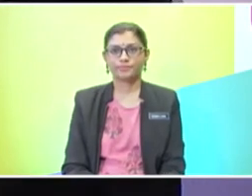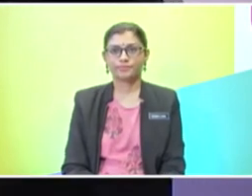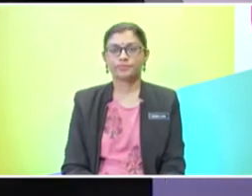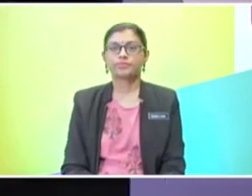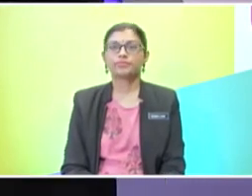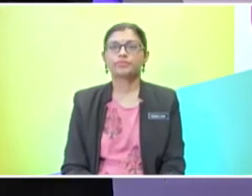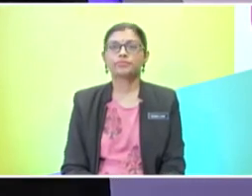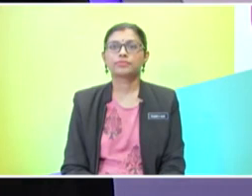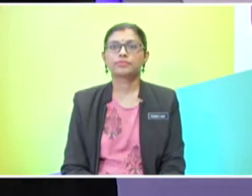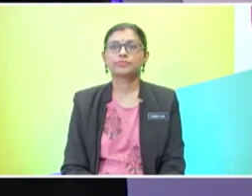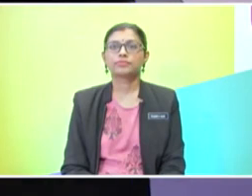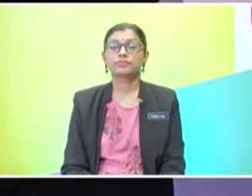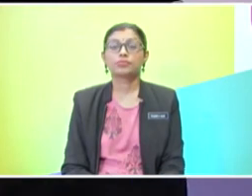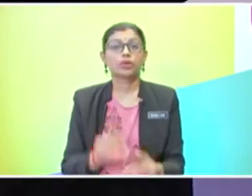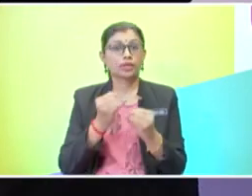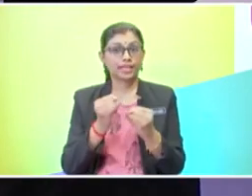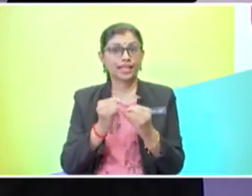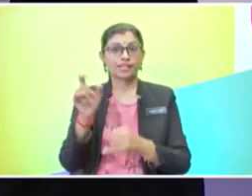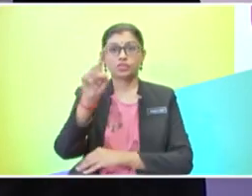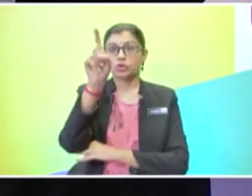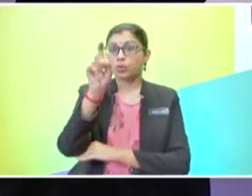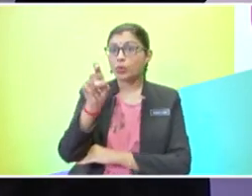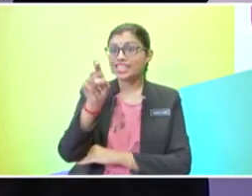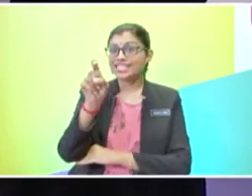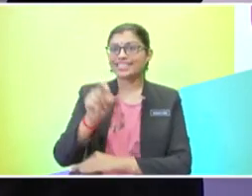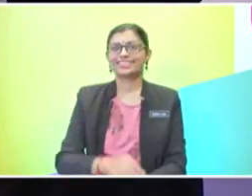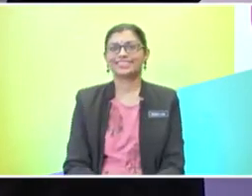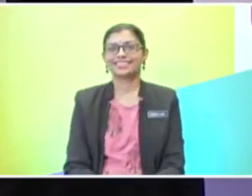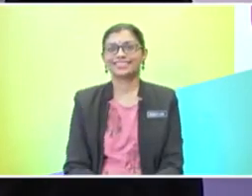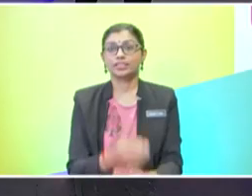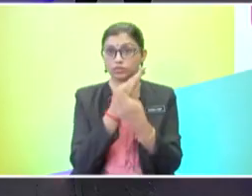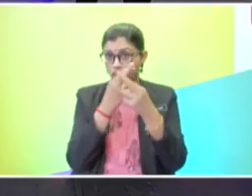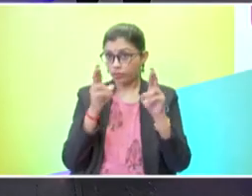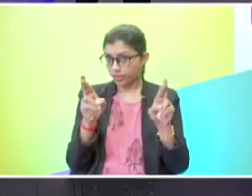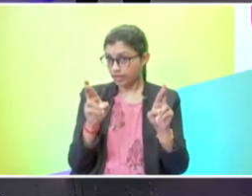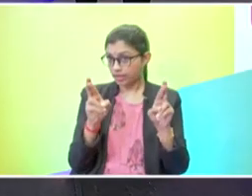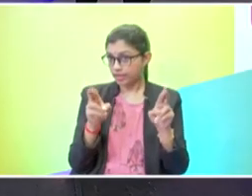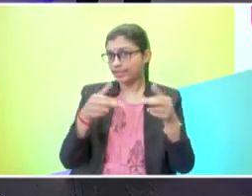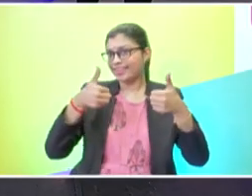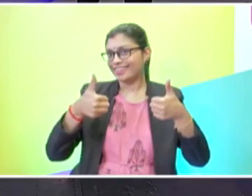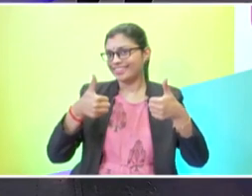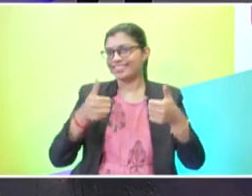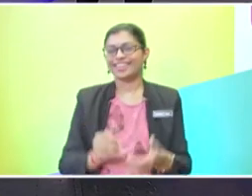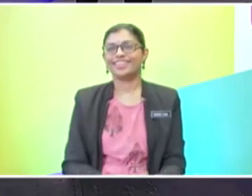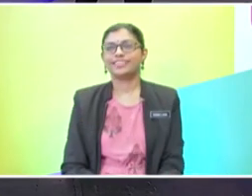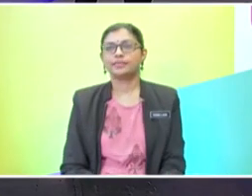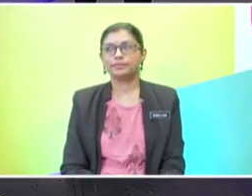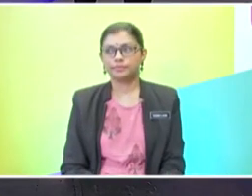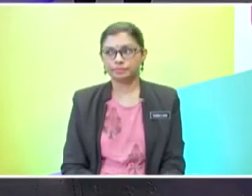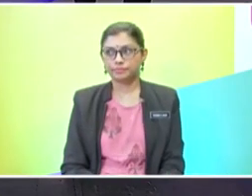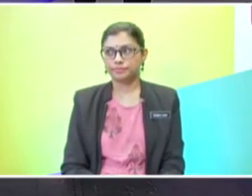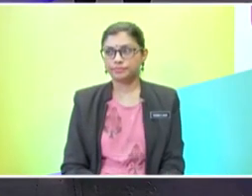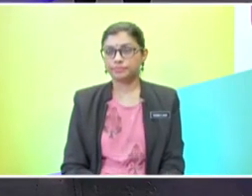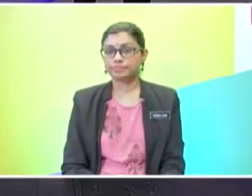yes? It's time to test you again. Oh no, okay. Are you ready for that? This yes, time, I we are am, going teacher. To do online interactive activity. Oh, that's